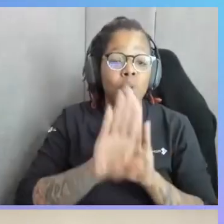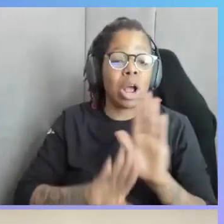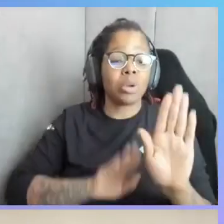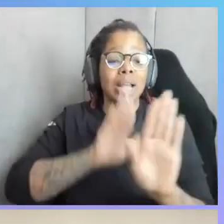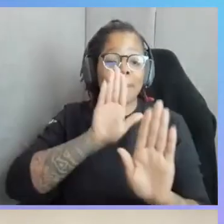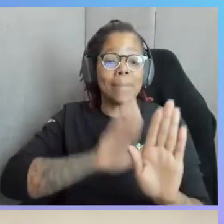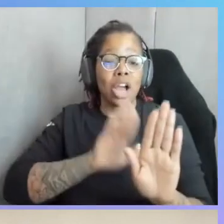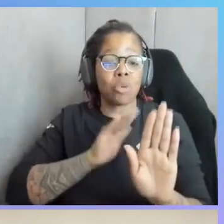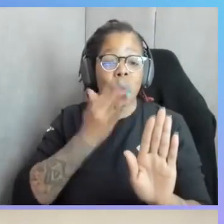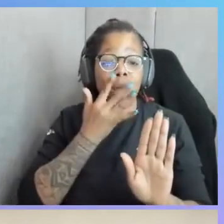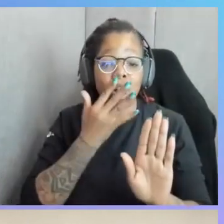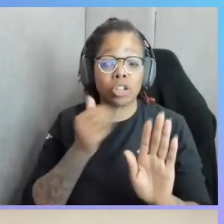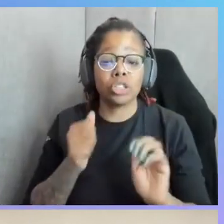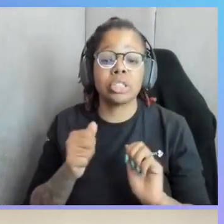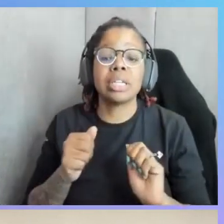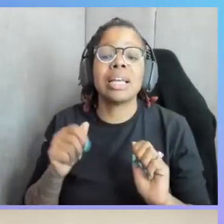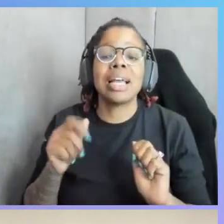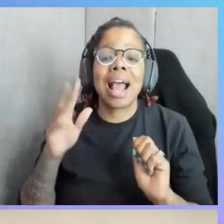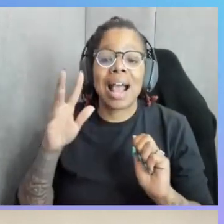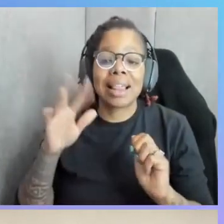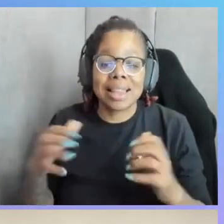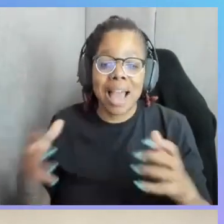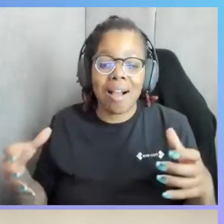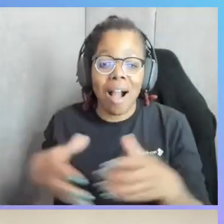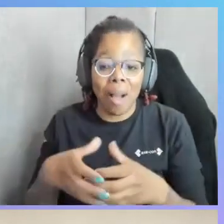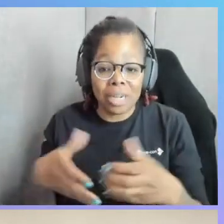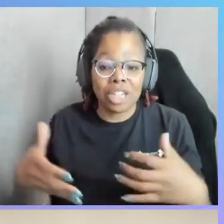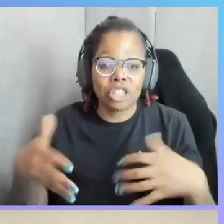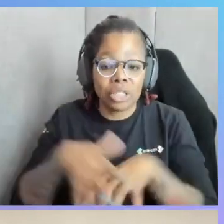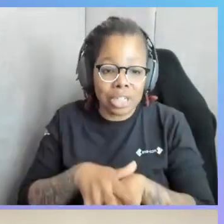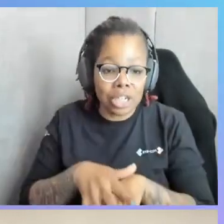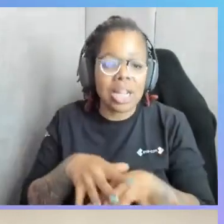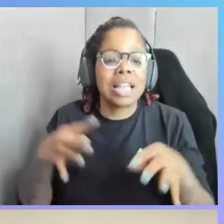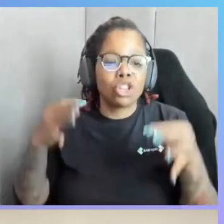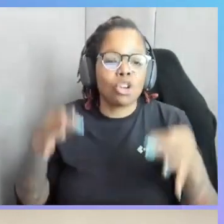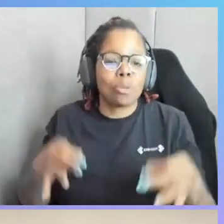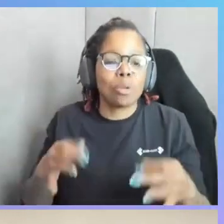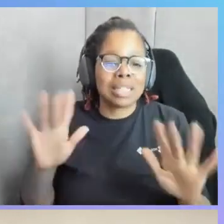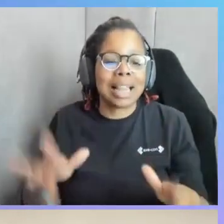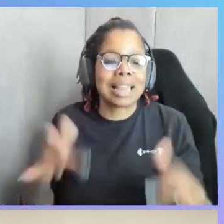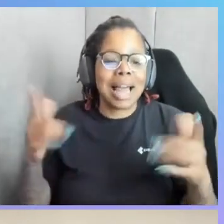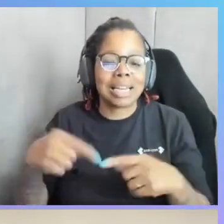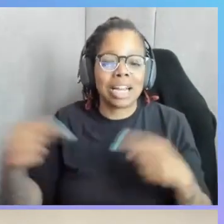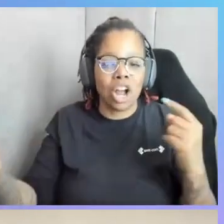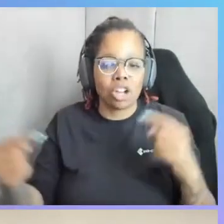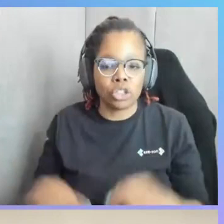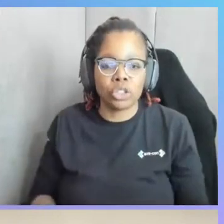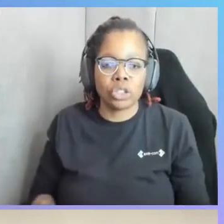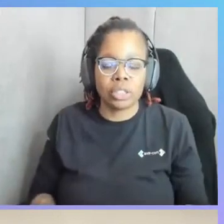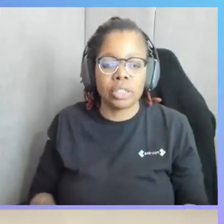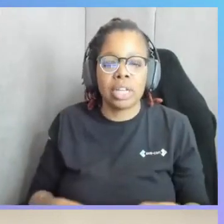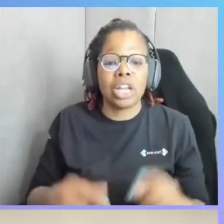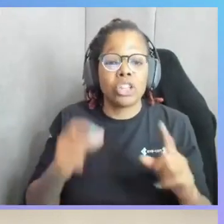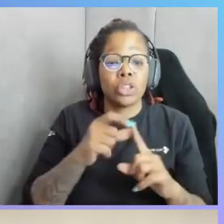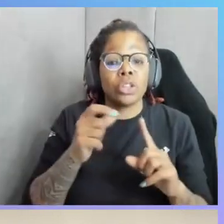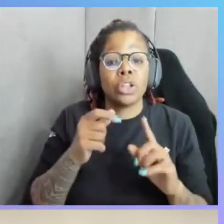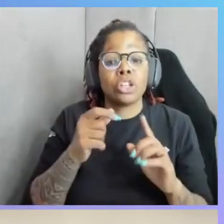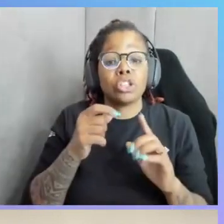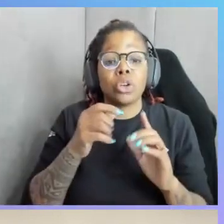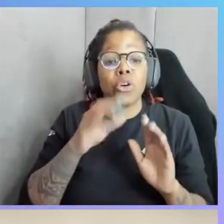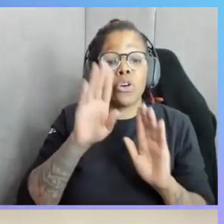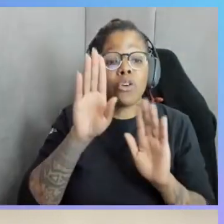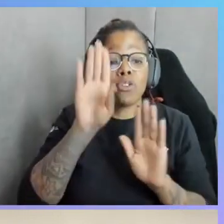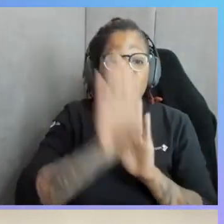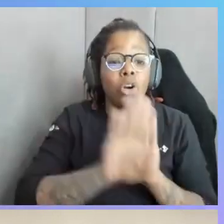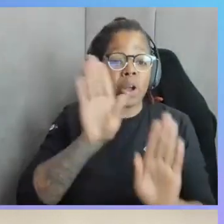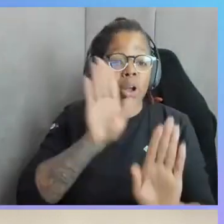colors determine the lightness contrast. The terms foreground and background colors remain the same, so that's pretty